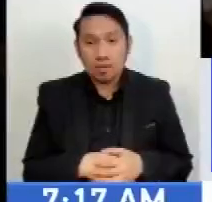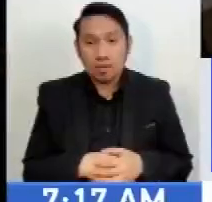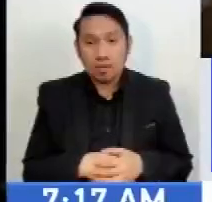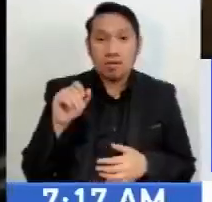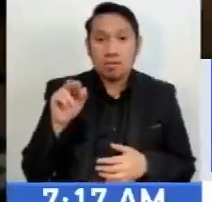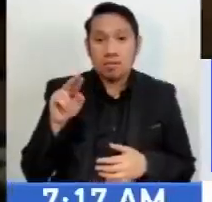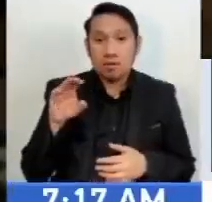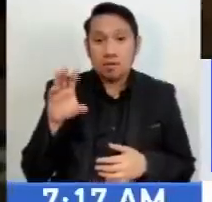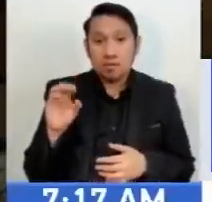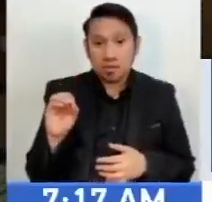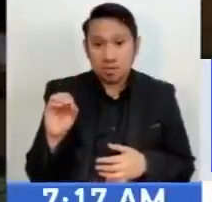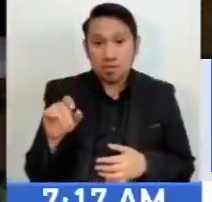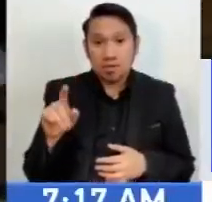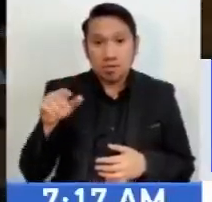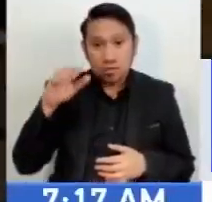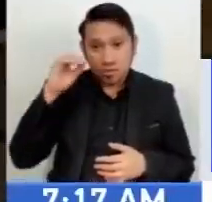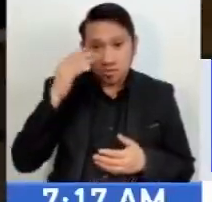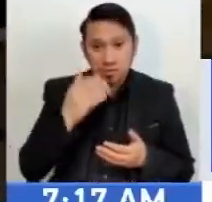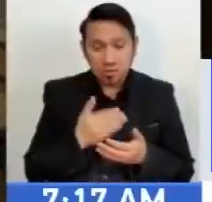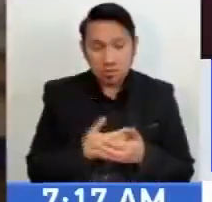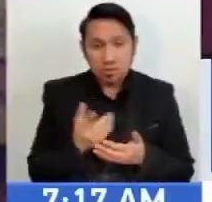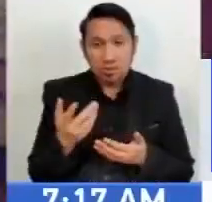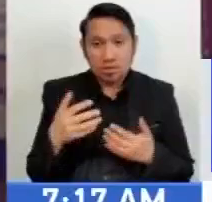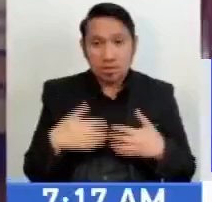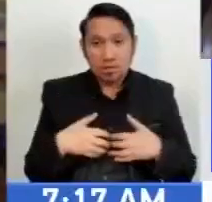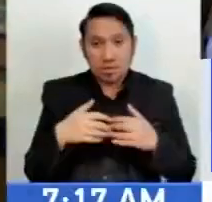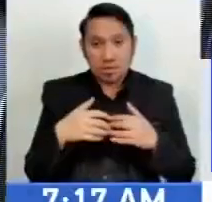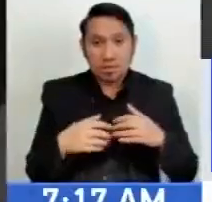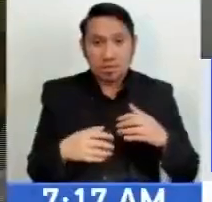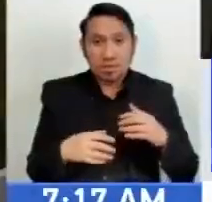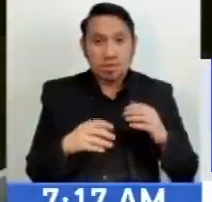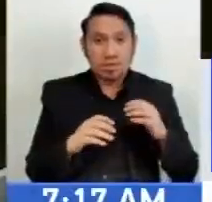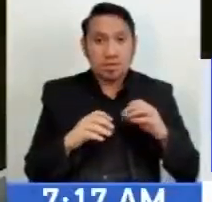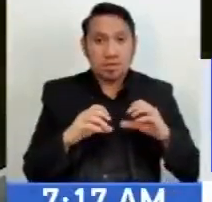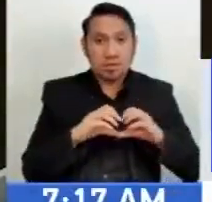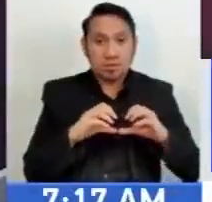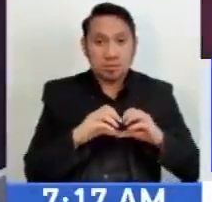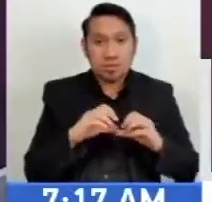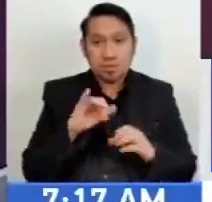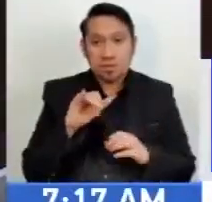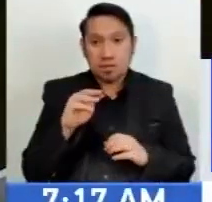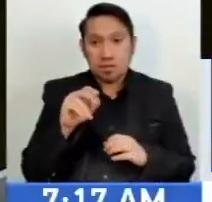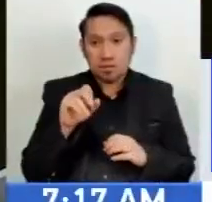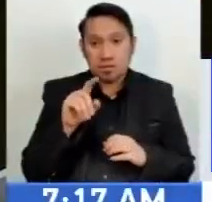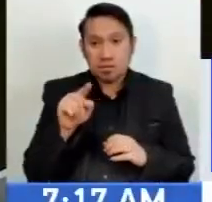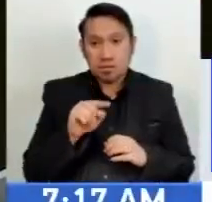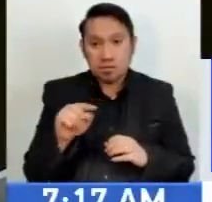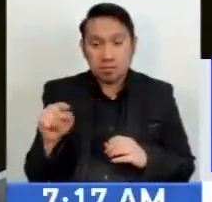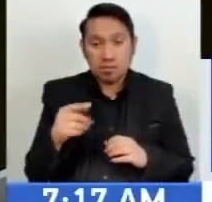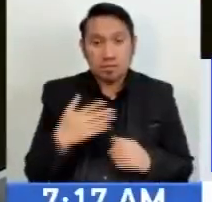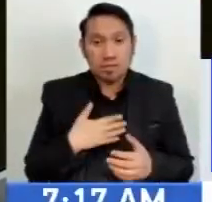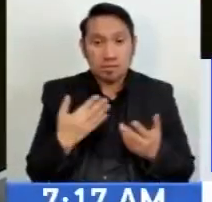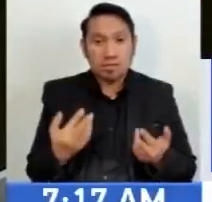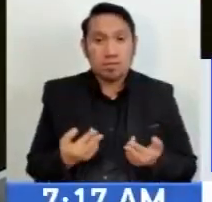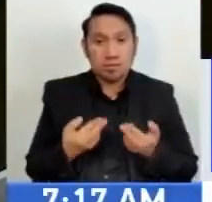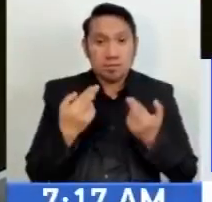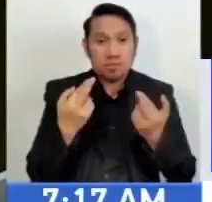anak ng isa sa mga founder ng GMA na si Menardo R. Jimenez. At the recommendation of Mr. Jimmy Duavit,